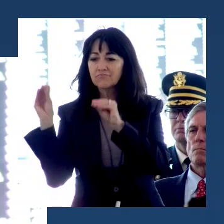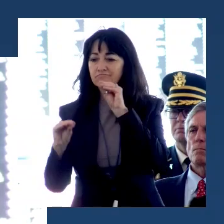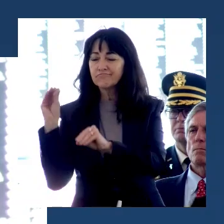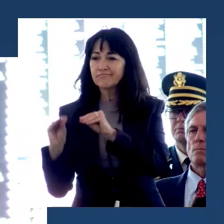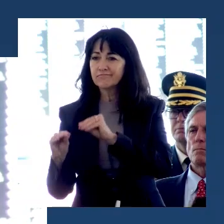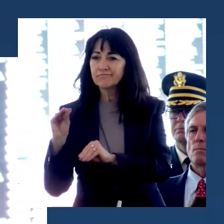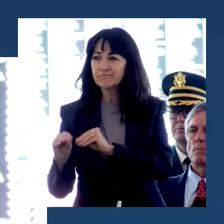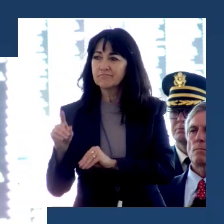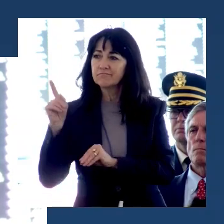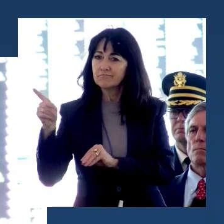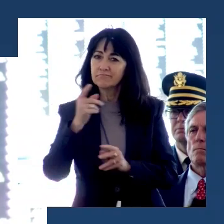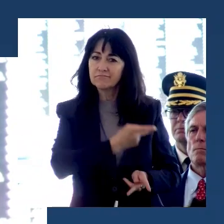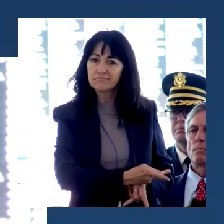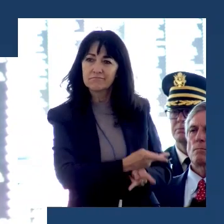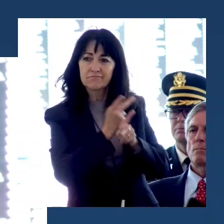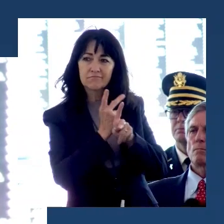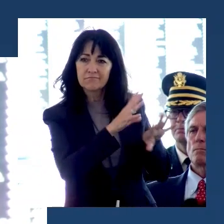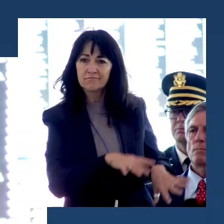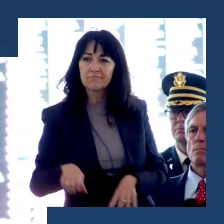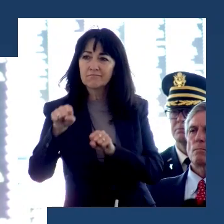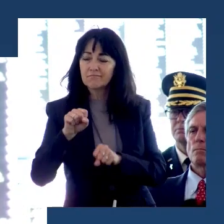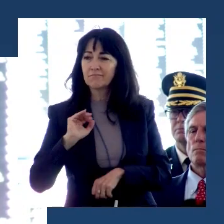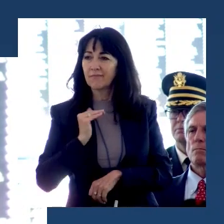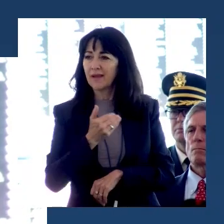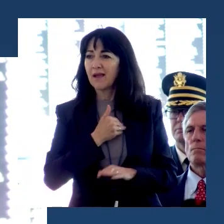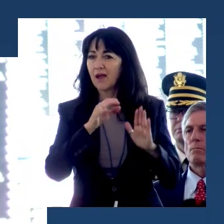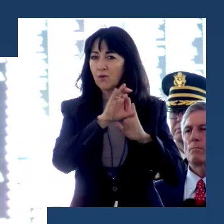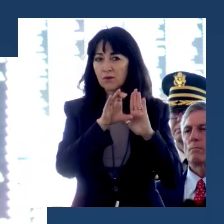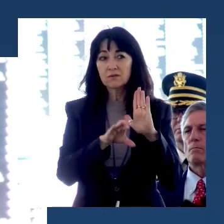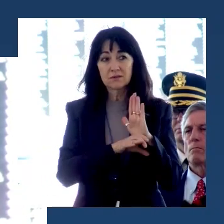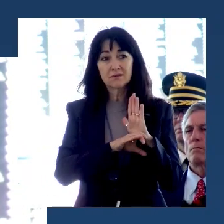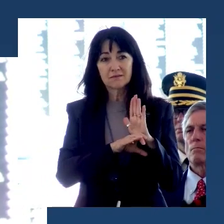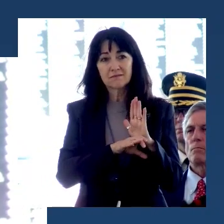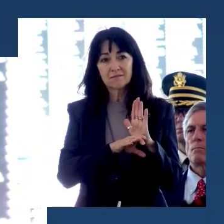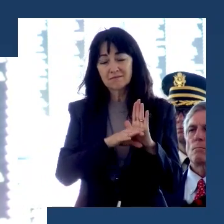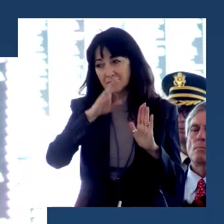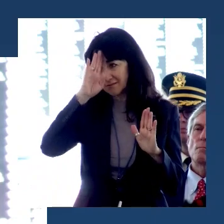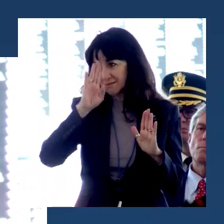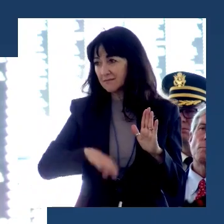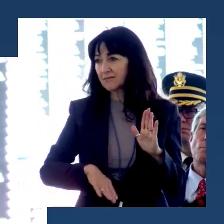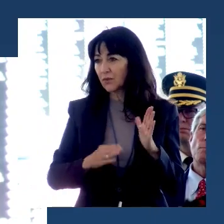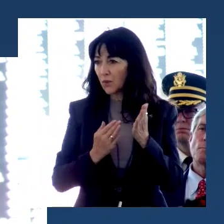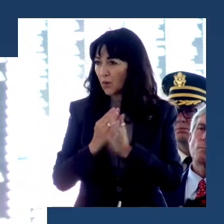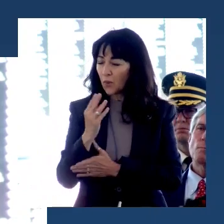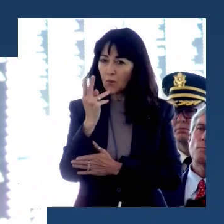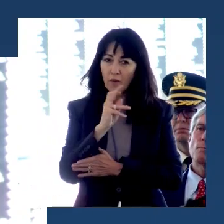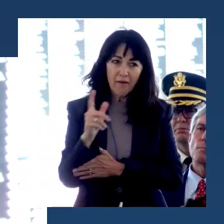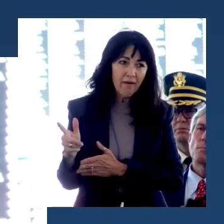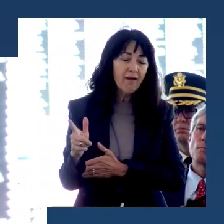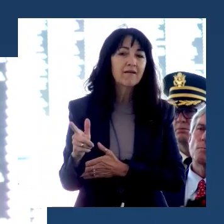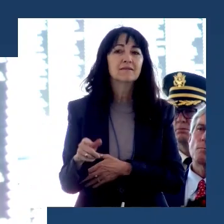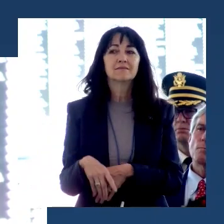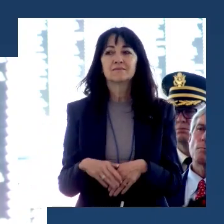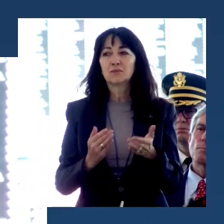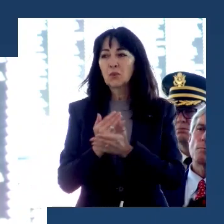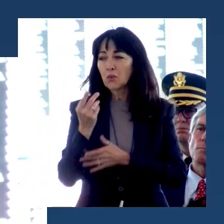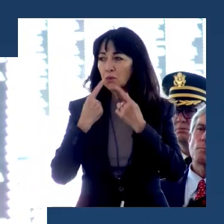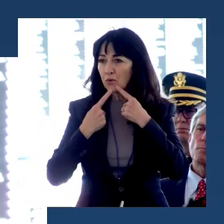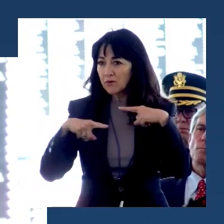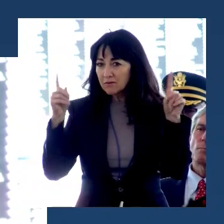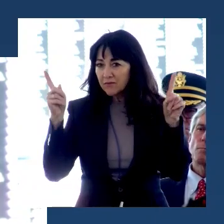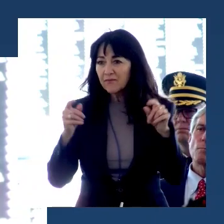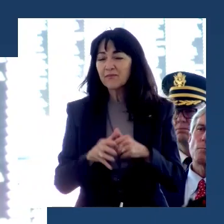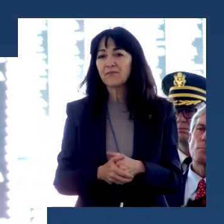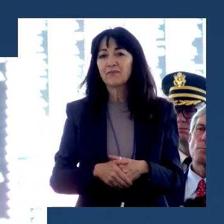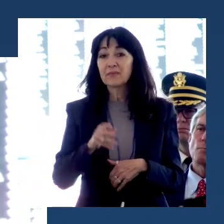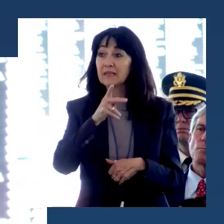Constitution. And it's been, we've been through heaven and hell with it, but it's really the linchpin that holds us together. Written up in Philadelphia, just